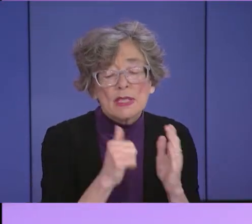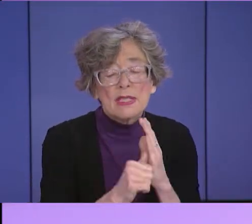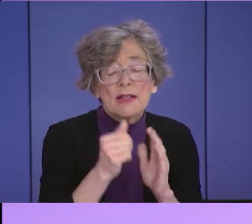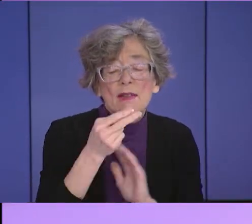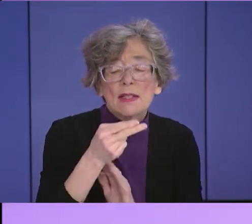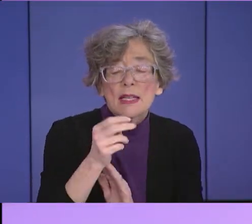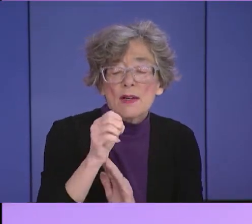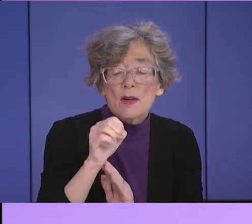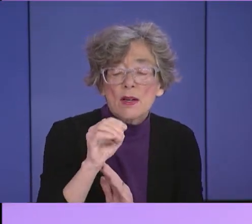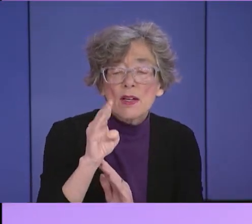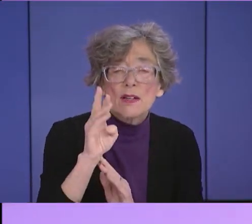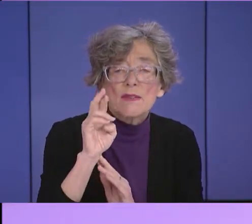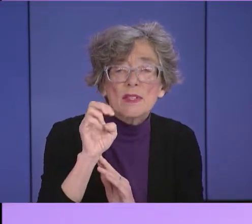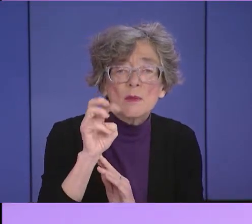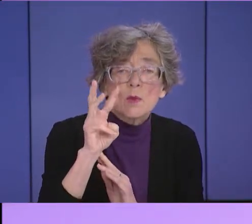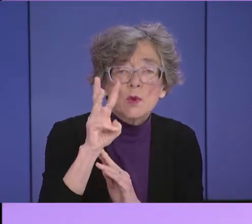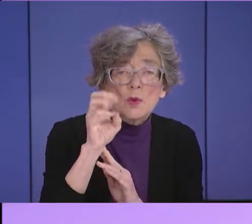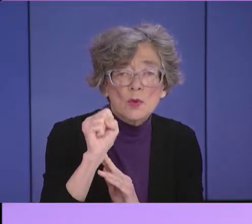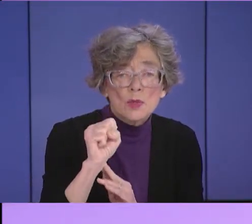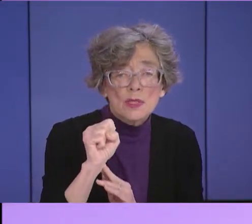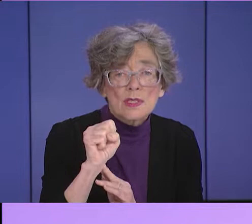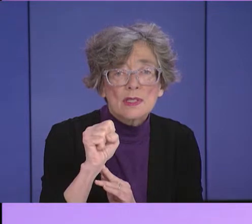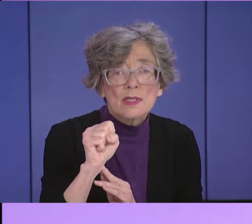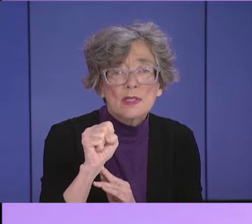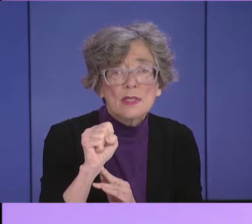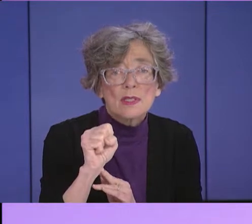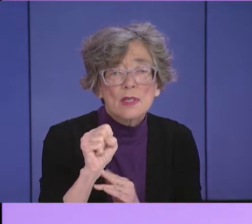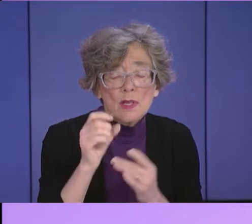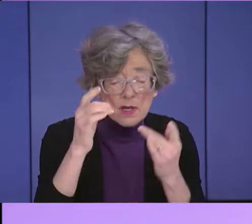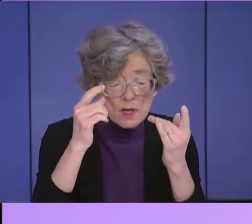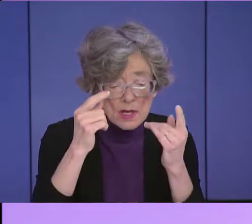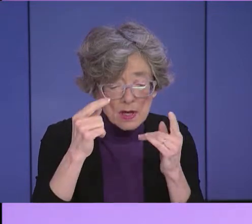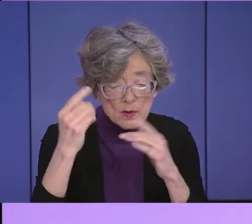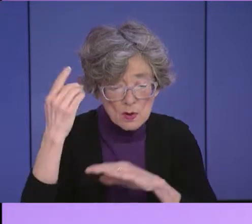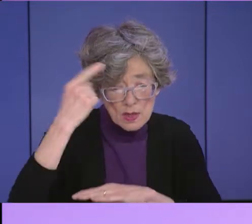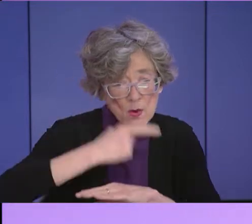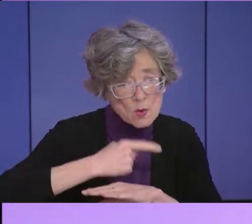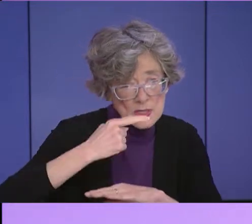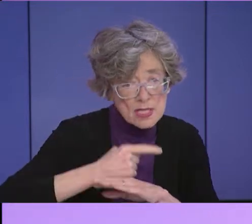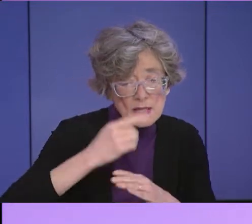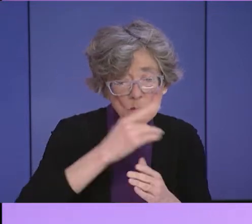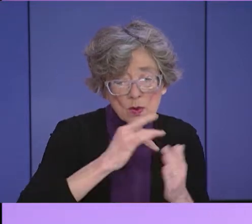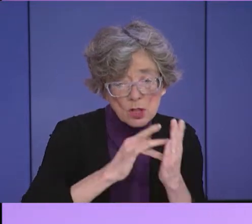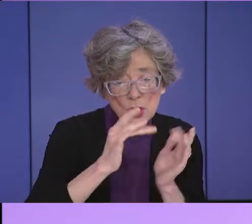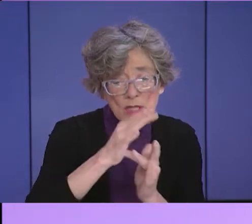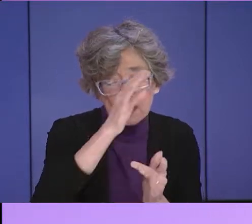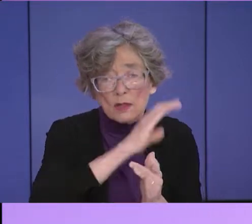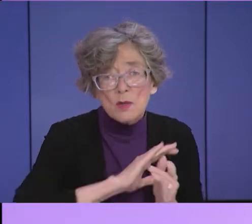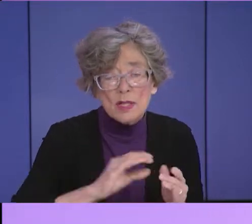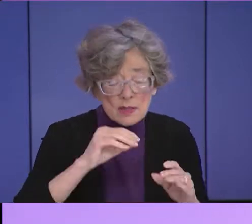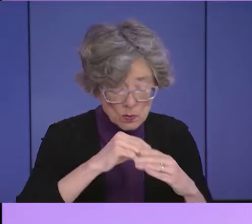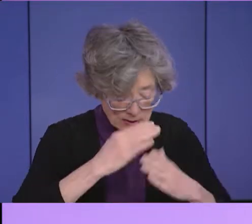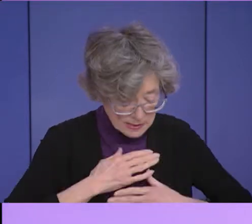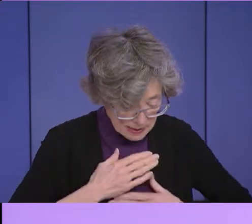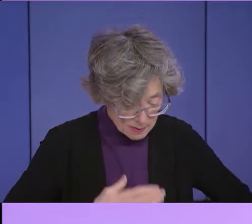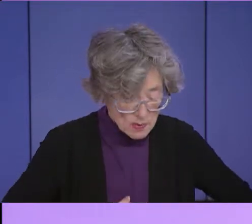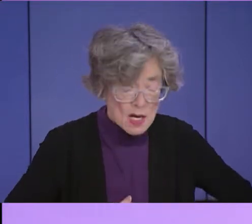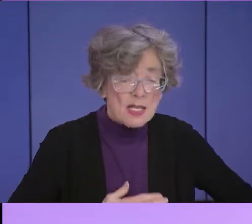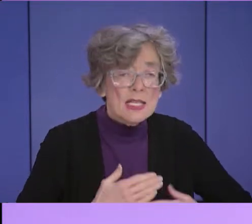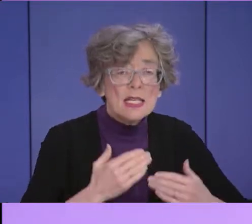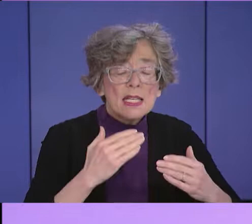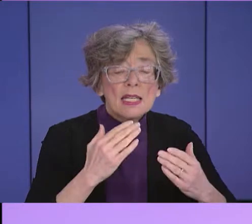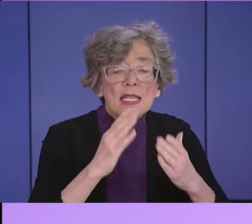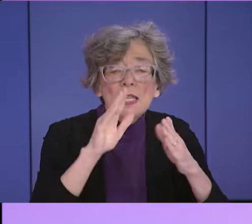A reading from the letter to the Hebrews. In the days when Christ Jesus was in the flesh,